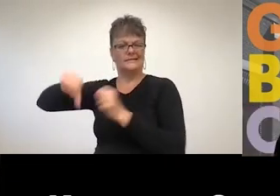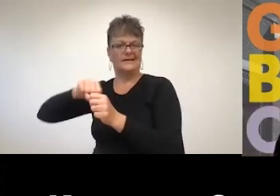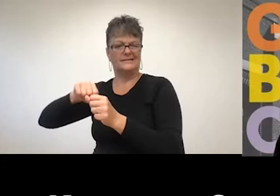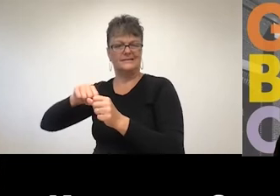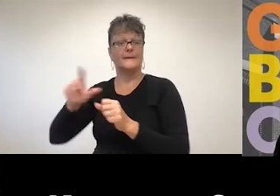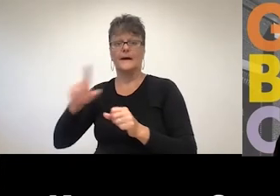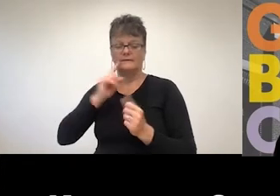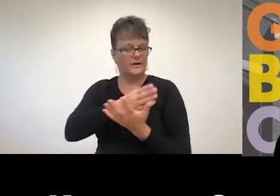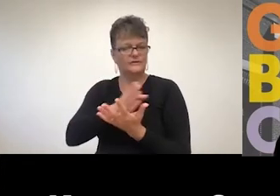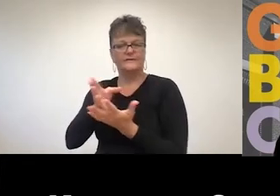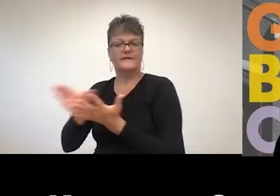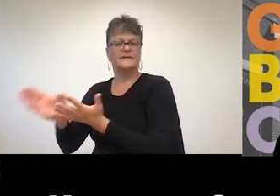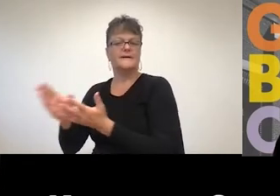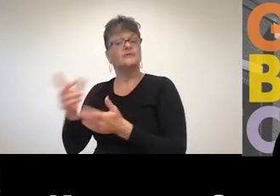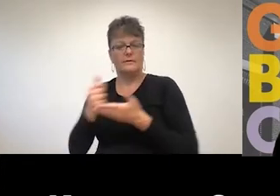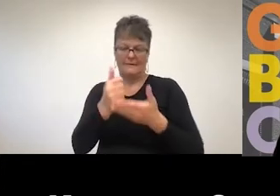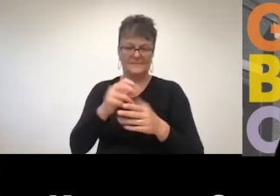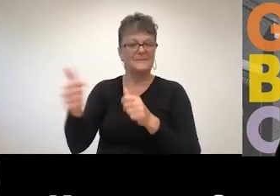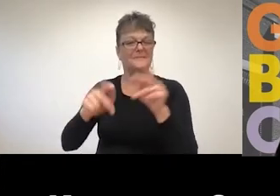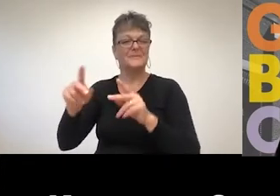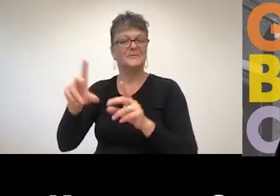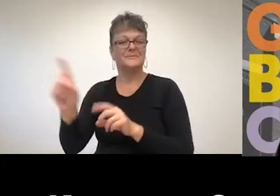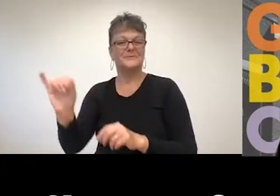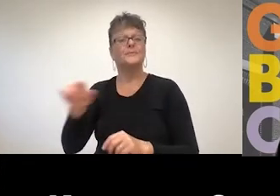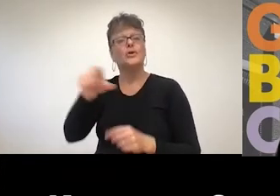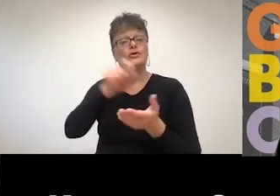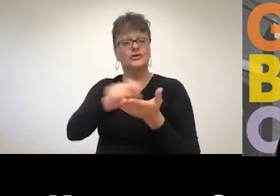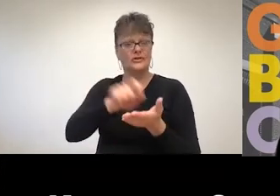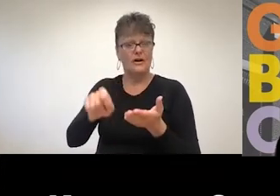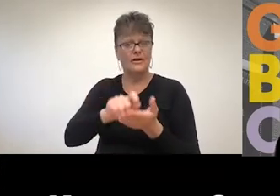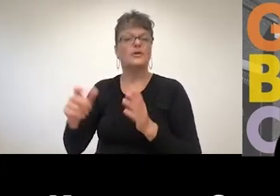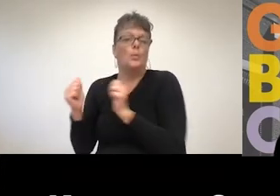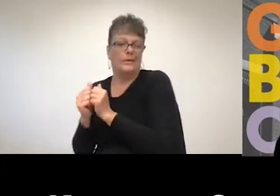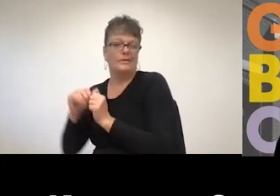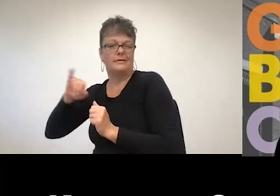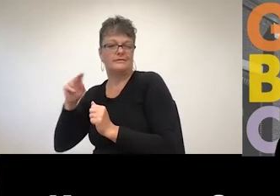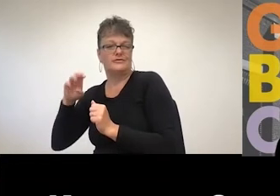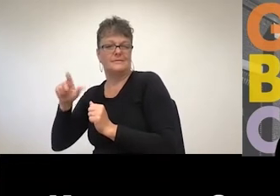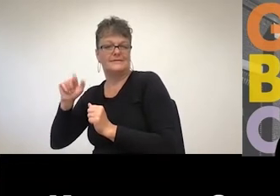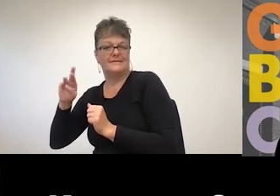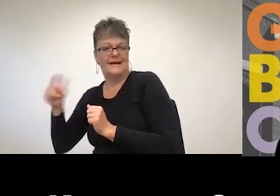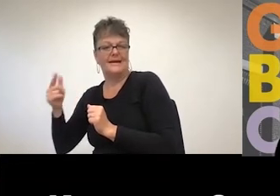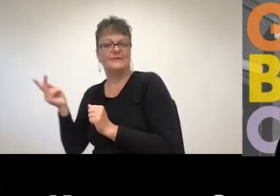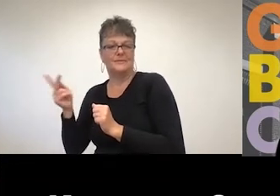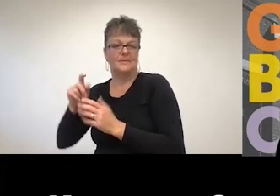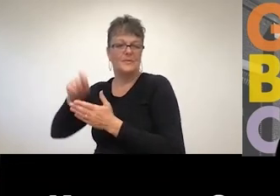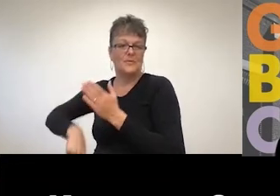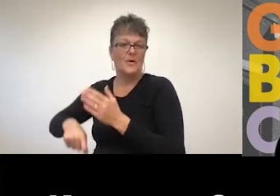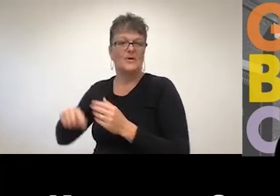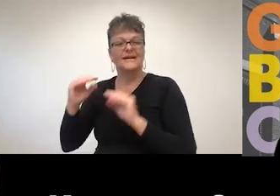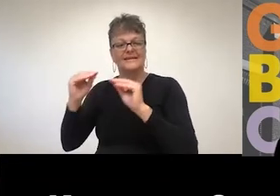Lang, of Small Teaching Online, Applying Learning Science in Online Classes, and she's a regular contributor to the Chronicle of Higher